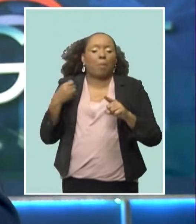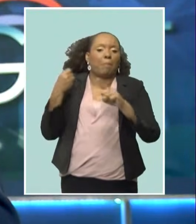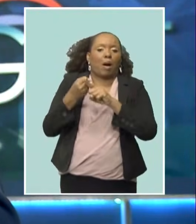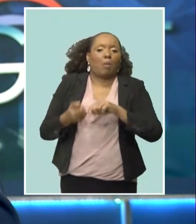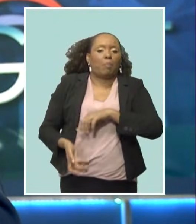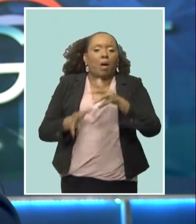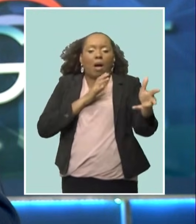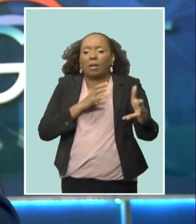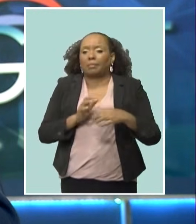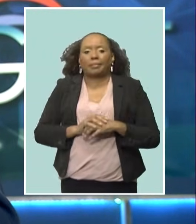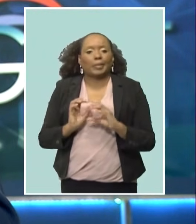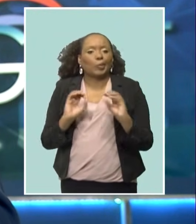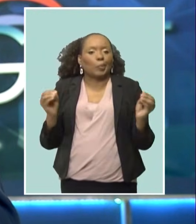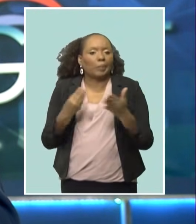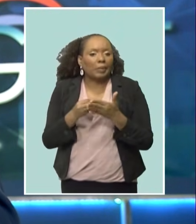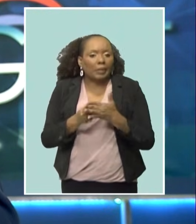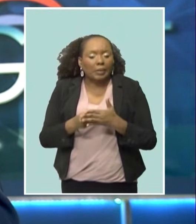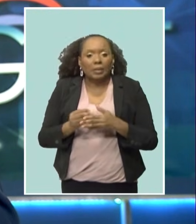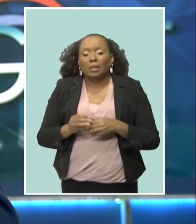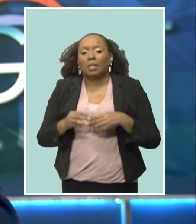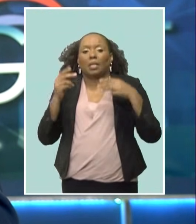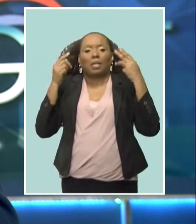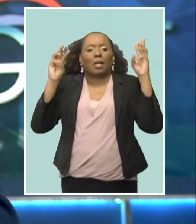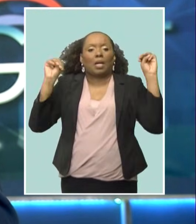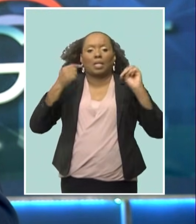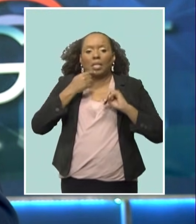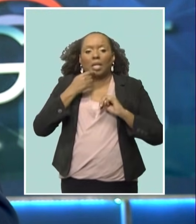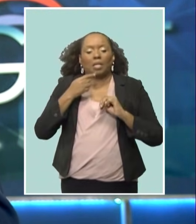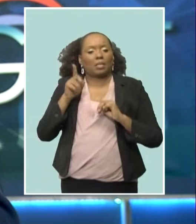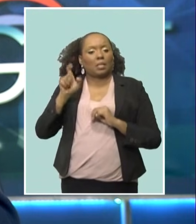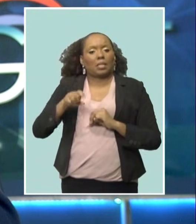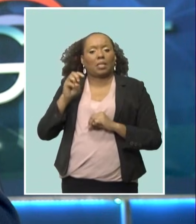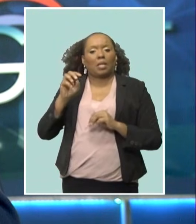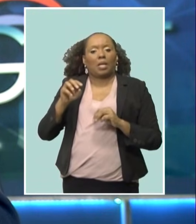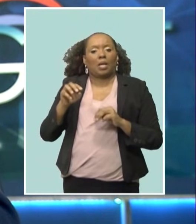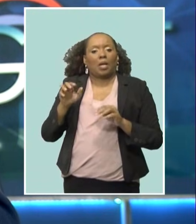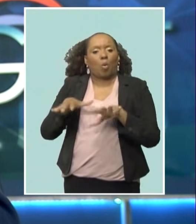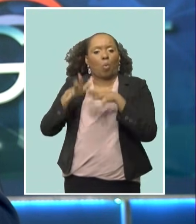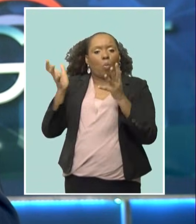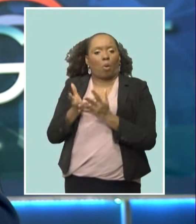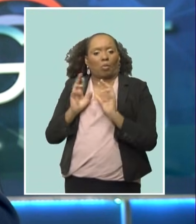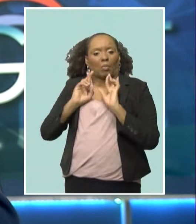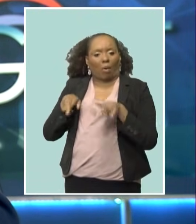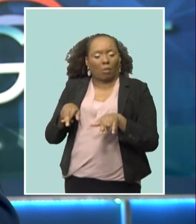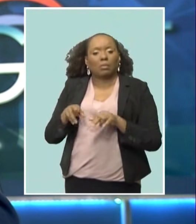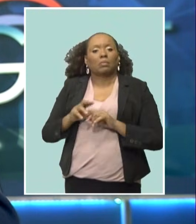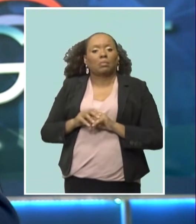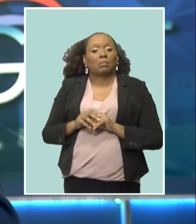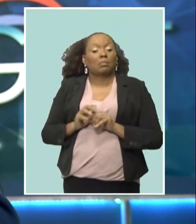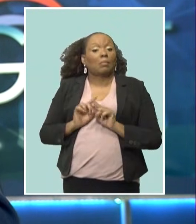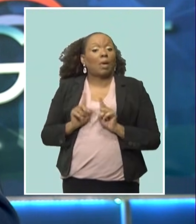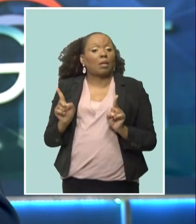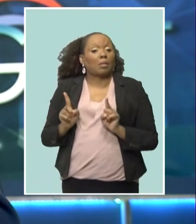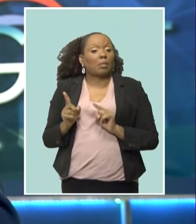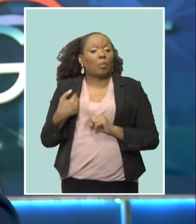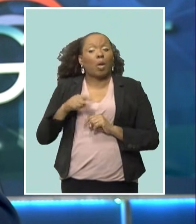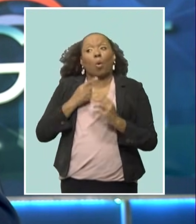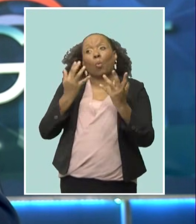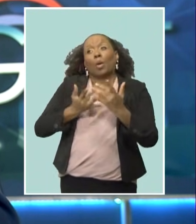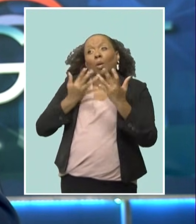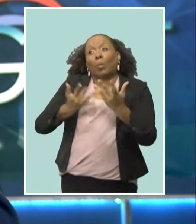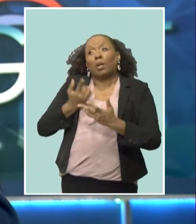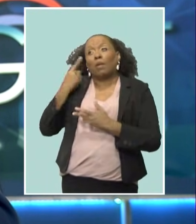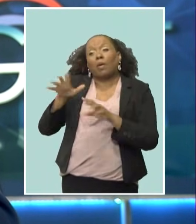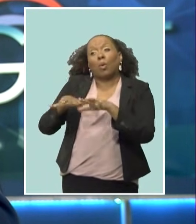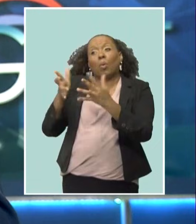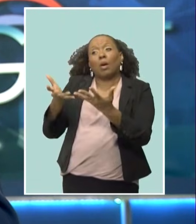Prime Minister Motley noted that while there's a need for global response, Barbados recognizes that waiting on the world to act is